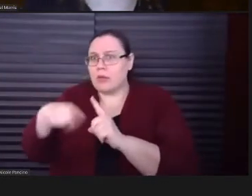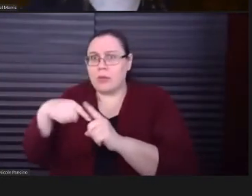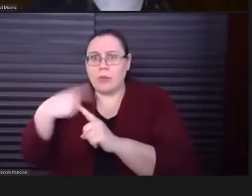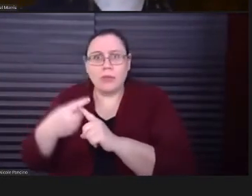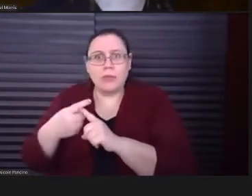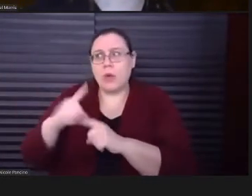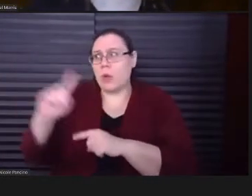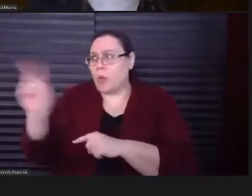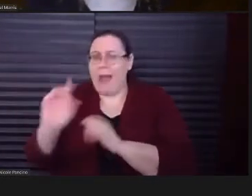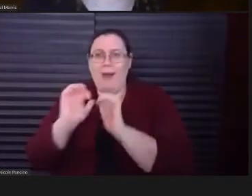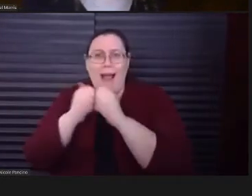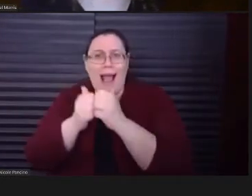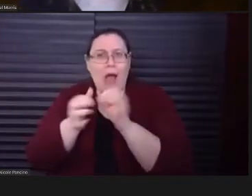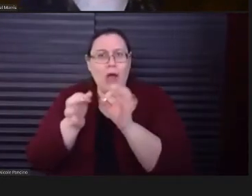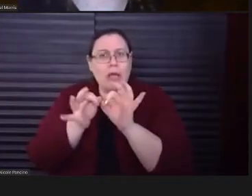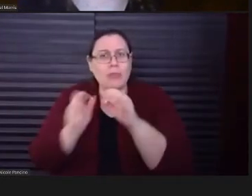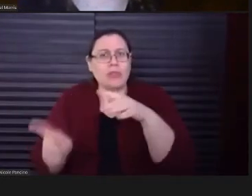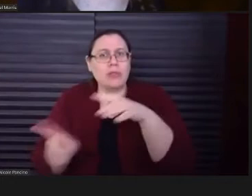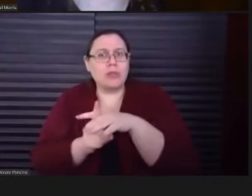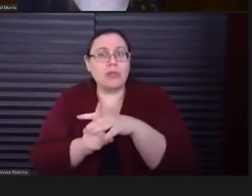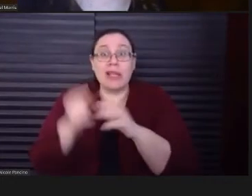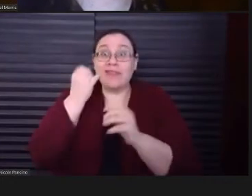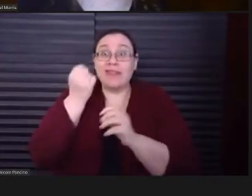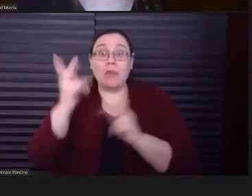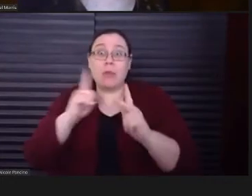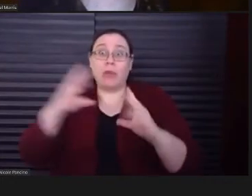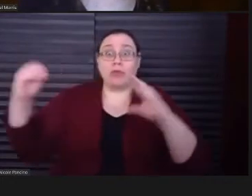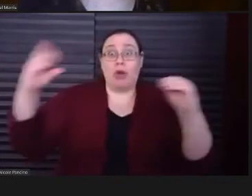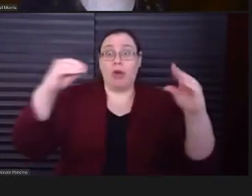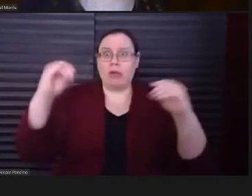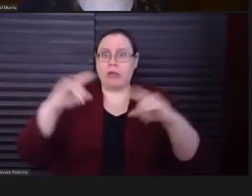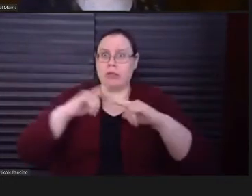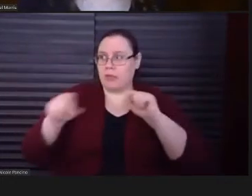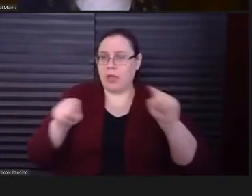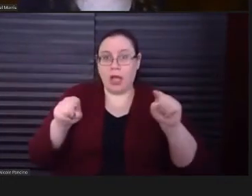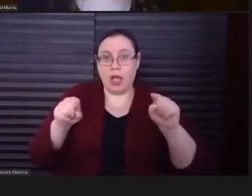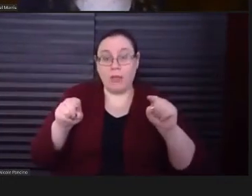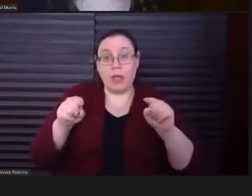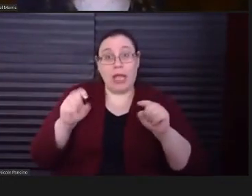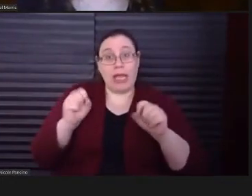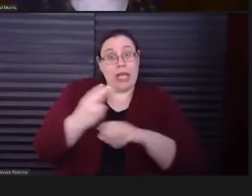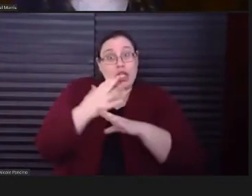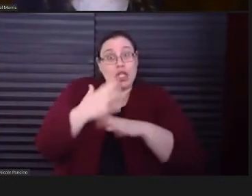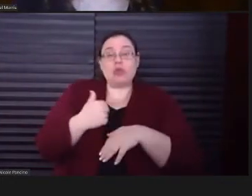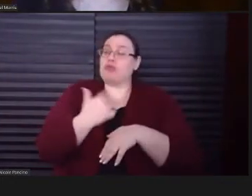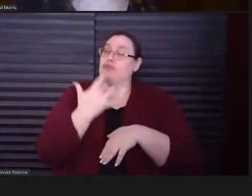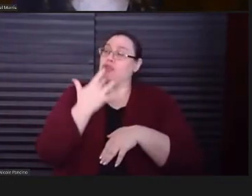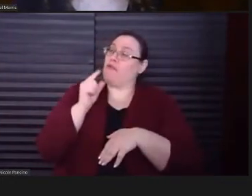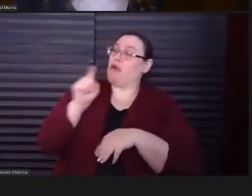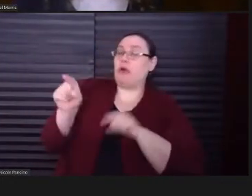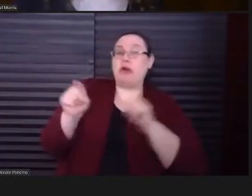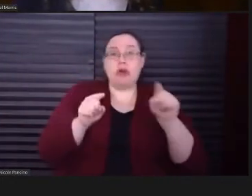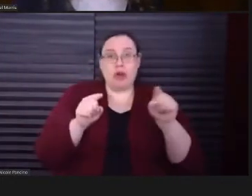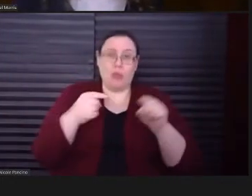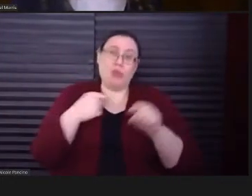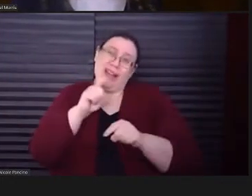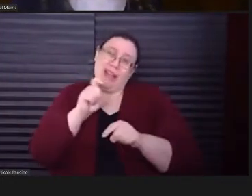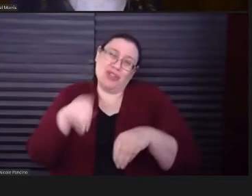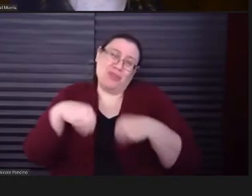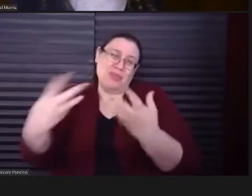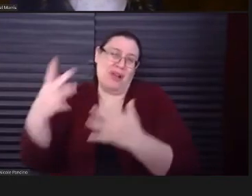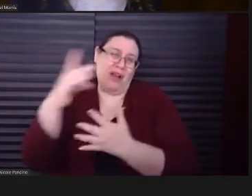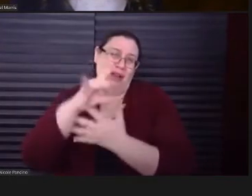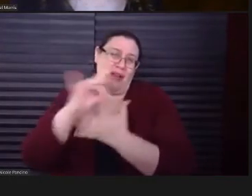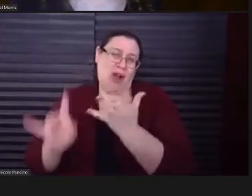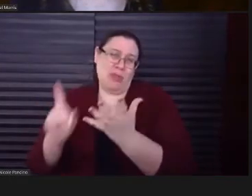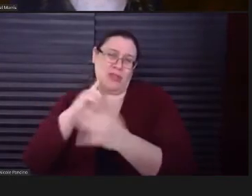speakers at once? Um, can we give the user choice over so many of these parameters, which we really should do?